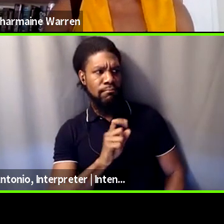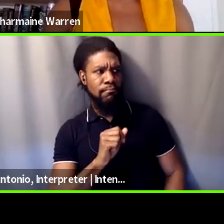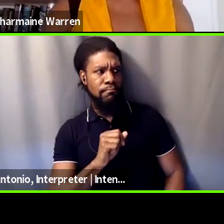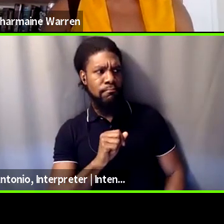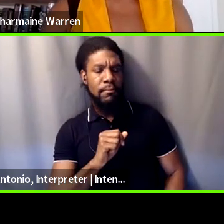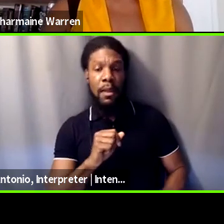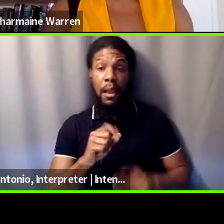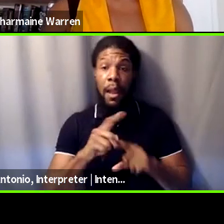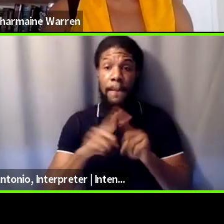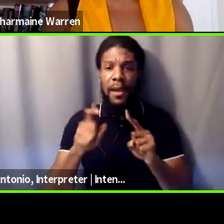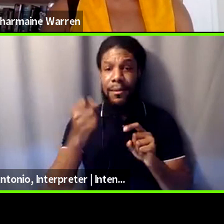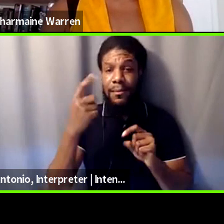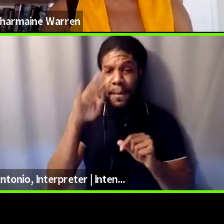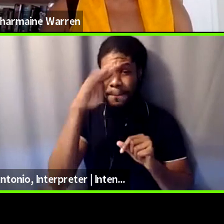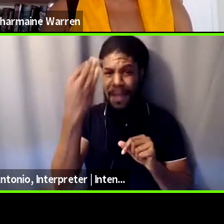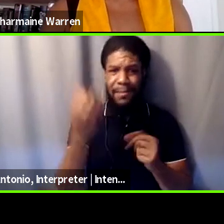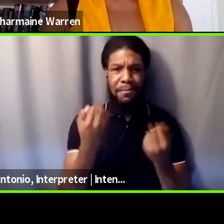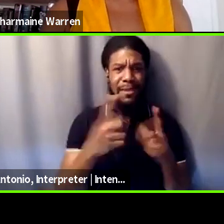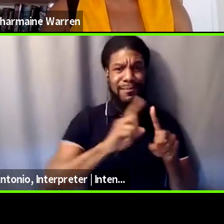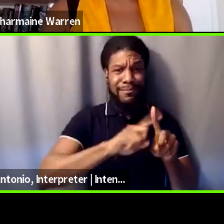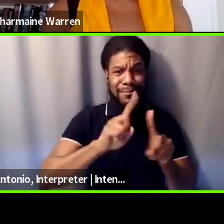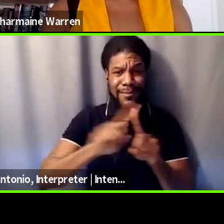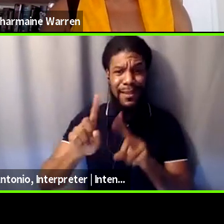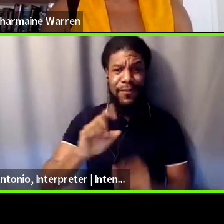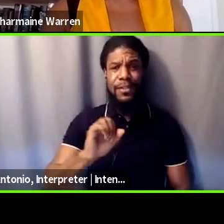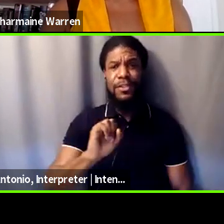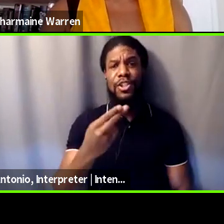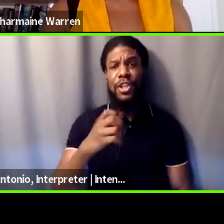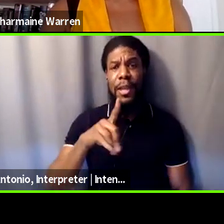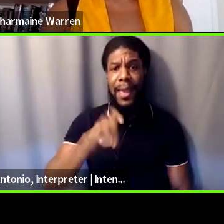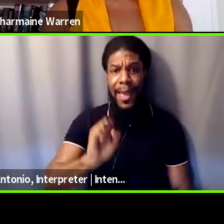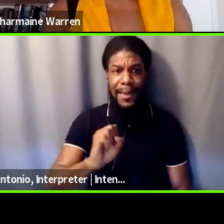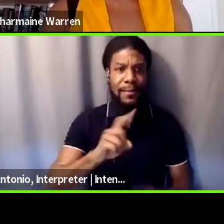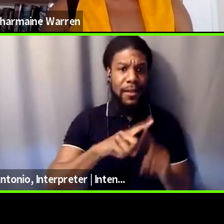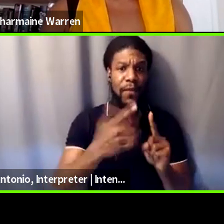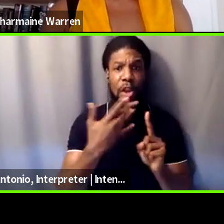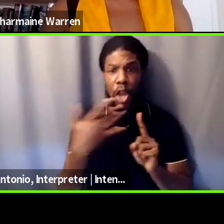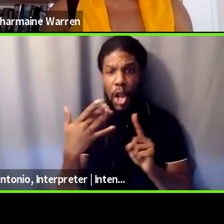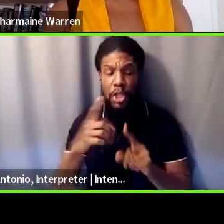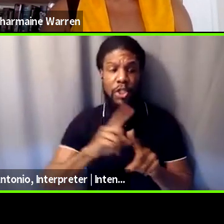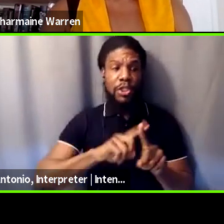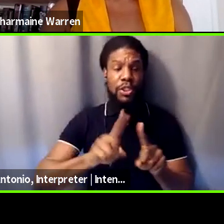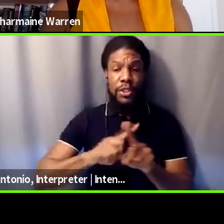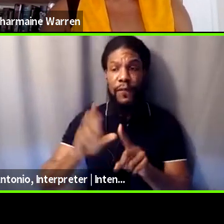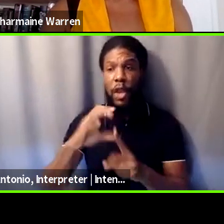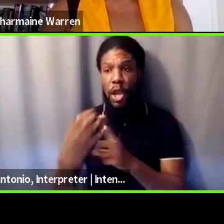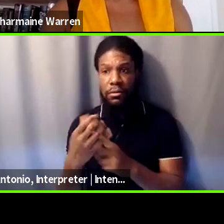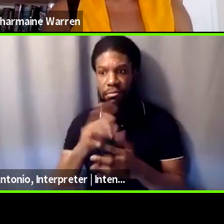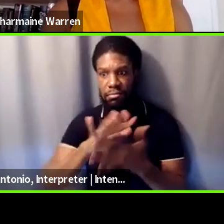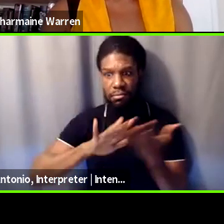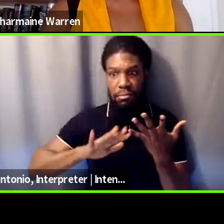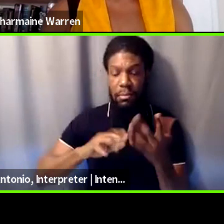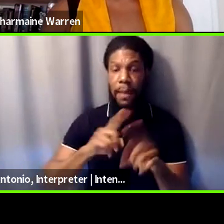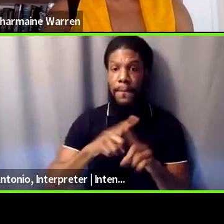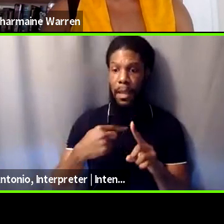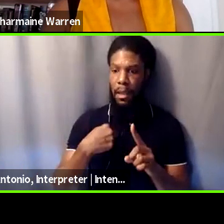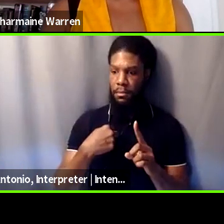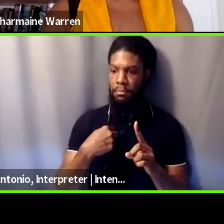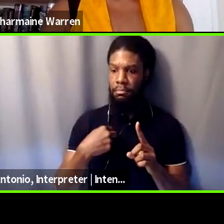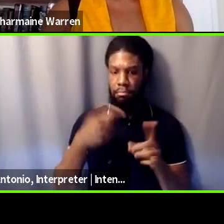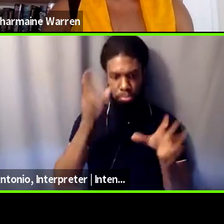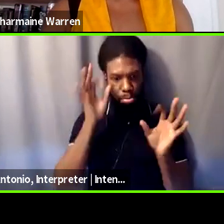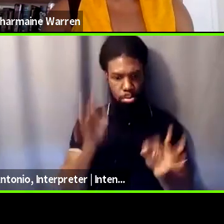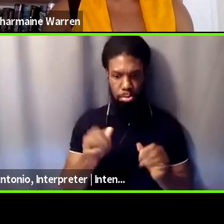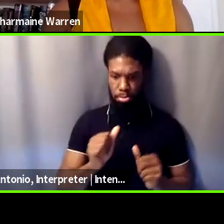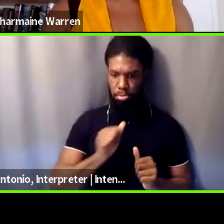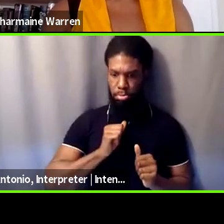different shades of black and there are different cultures of black. And I am choosing to be this, to